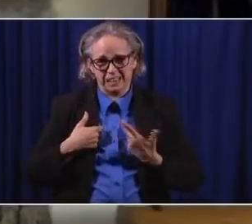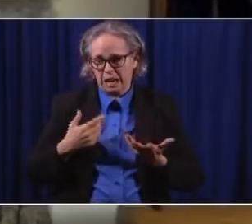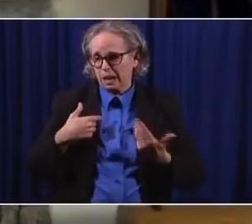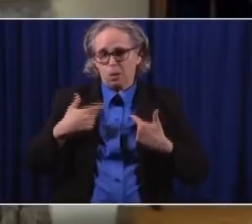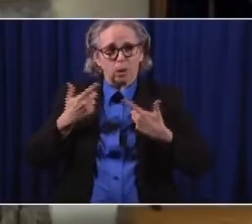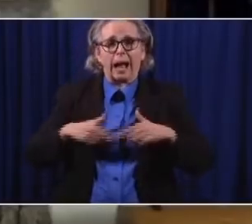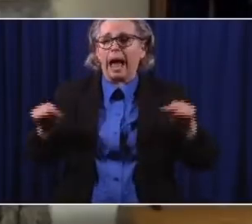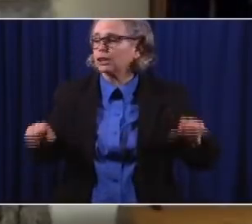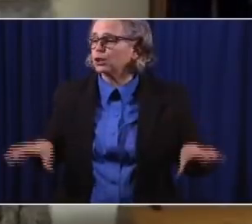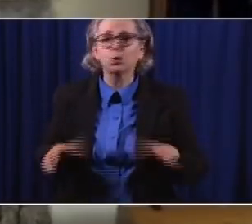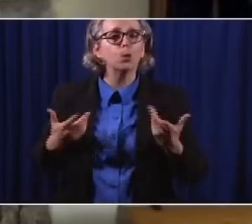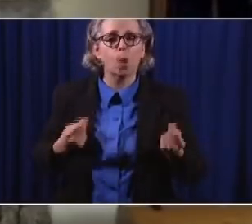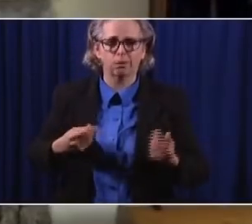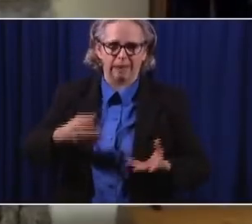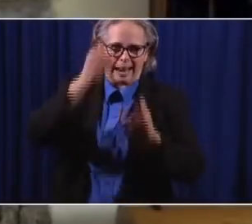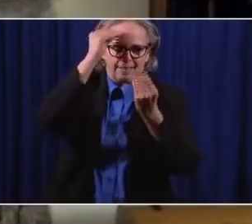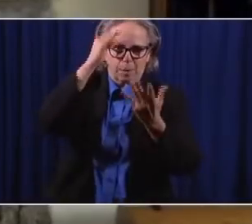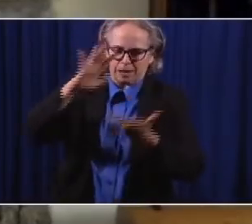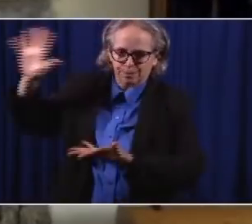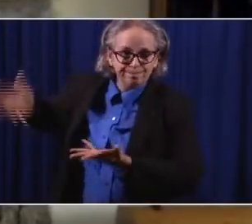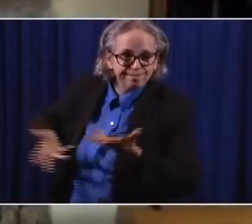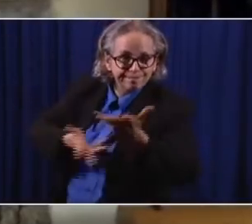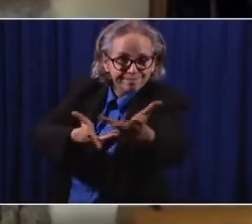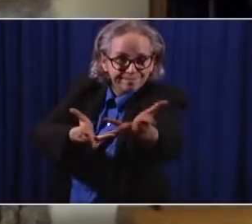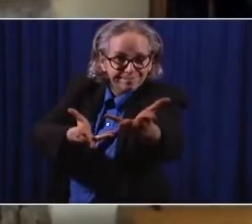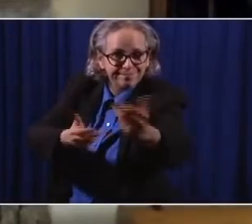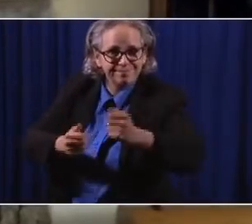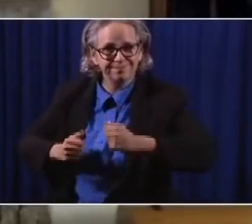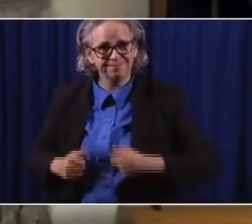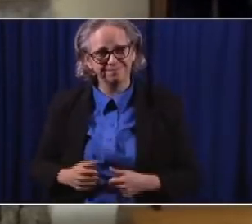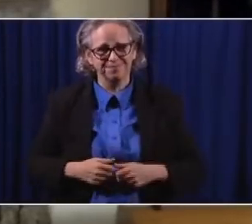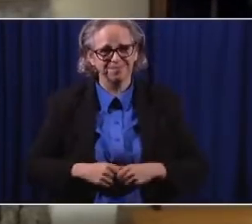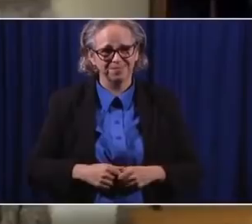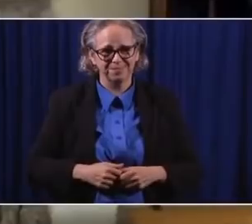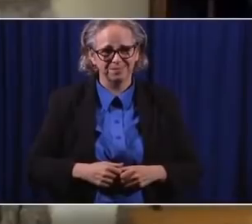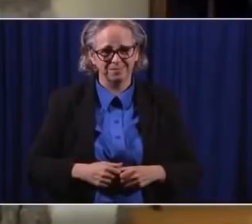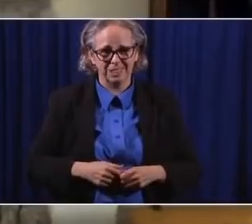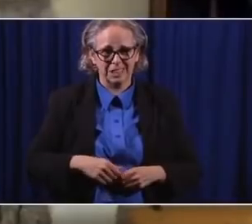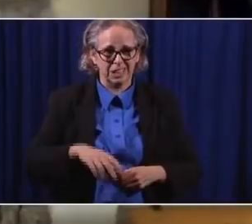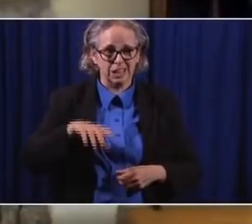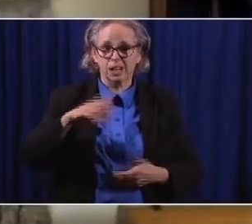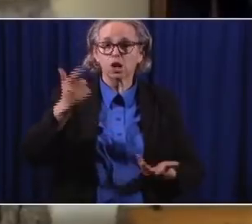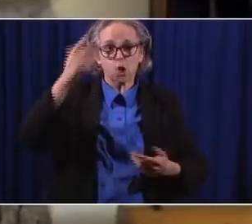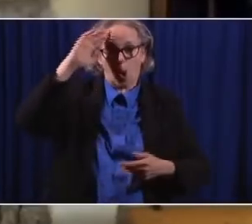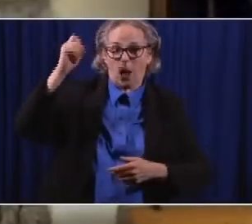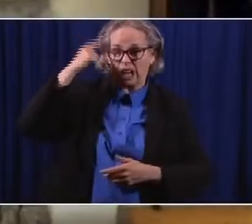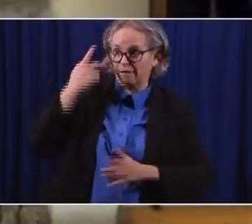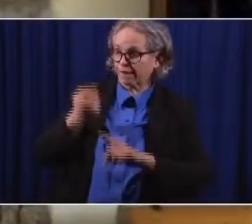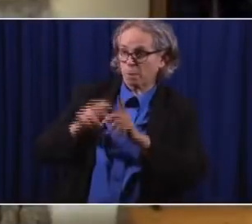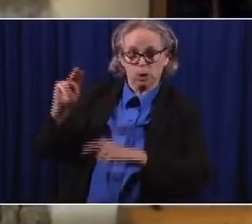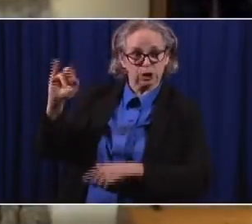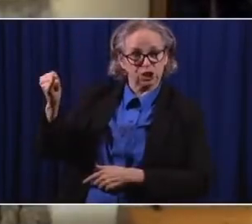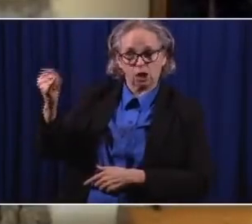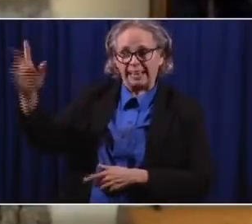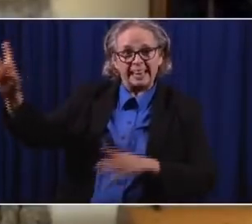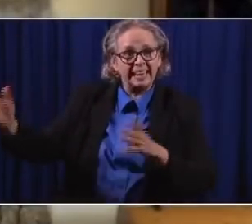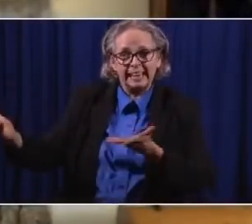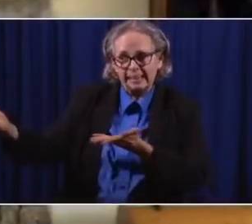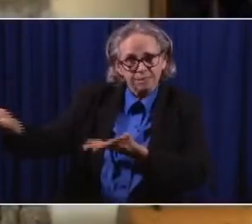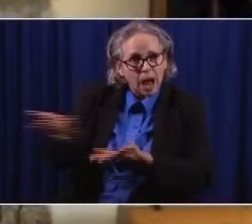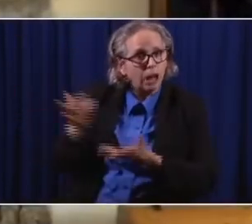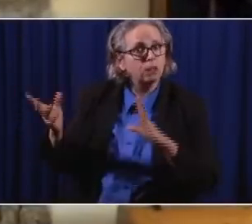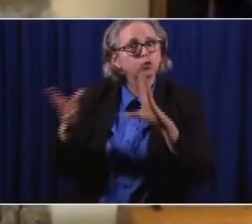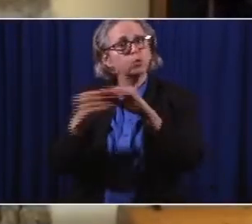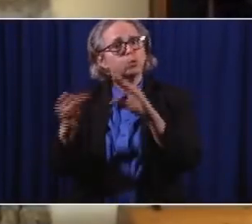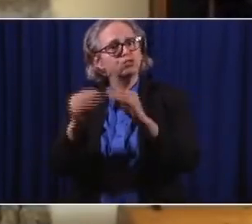fully expected when Governor Christie came and talked that people would be on the internet right away saying different things. I